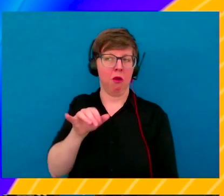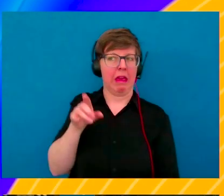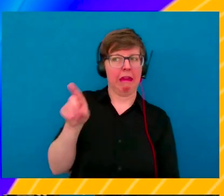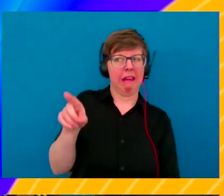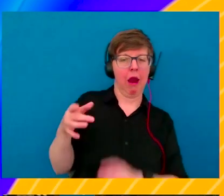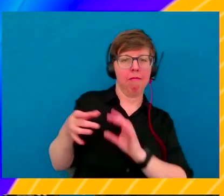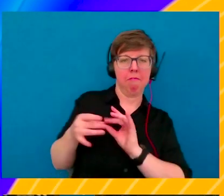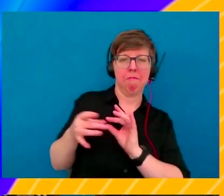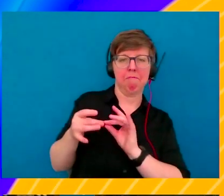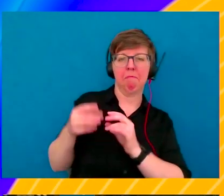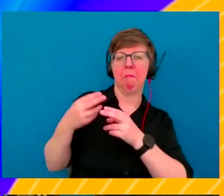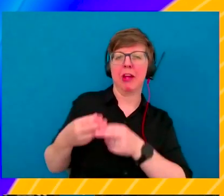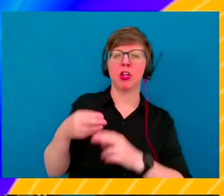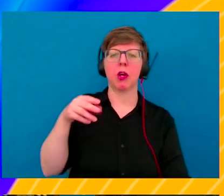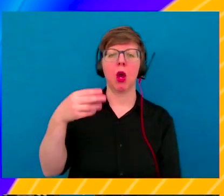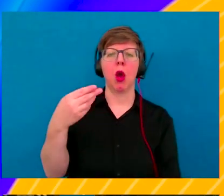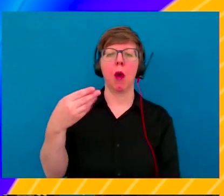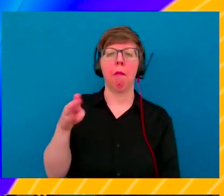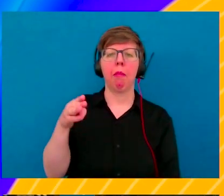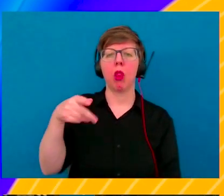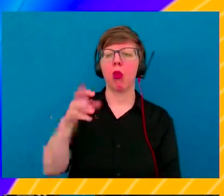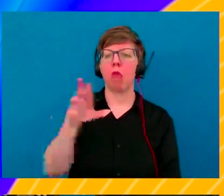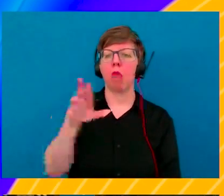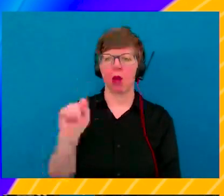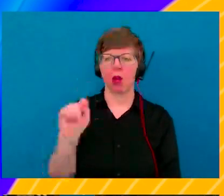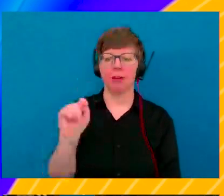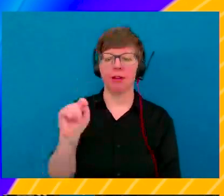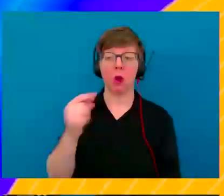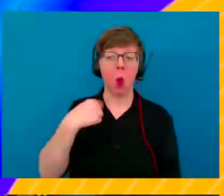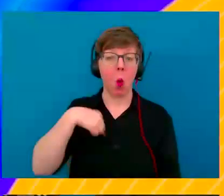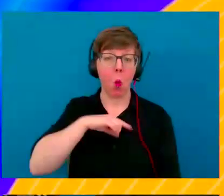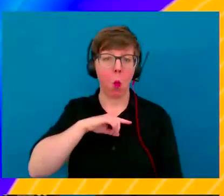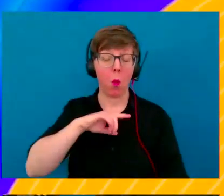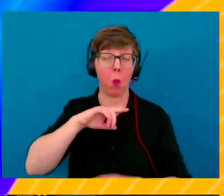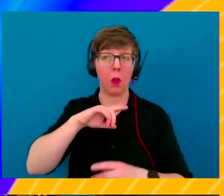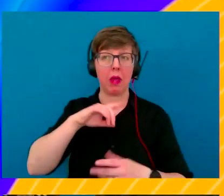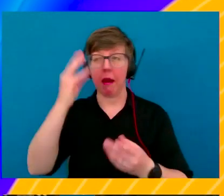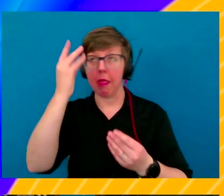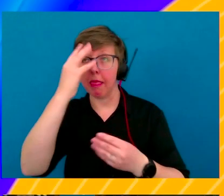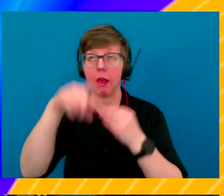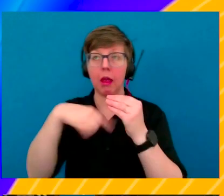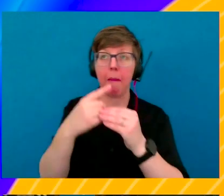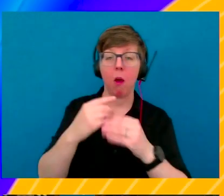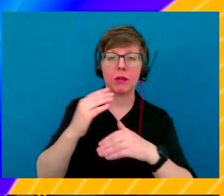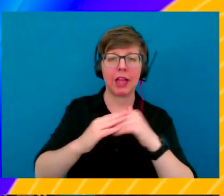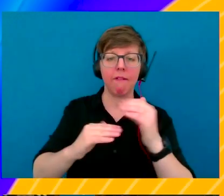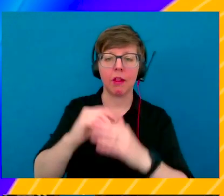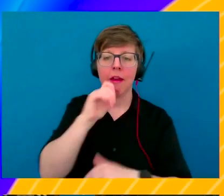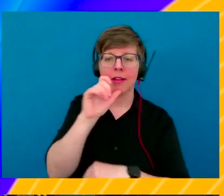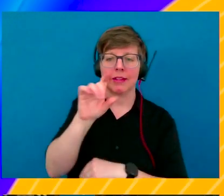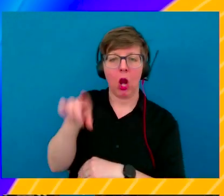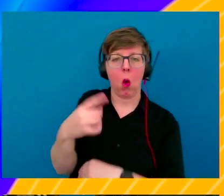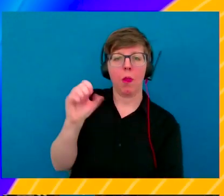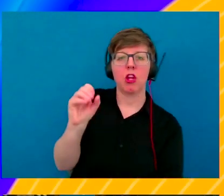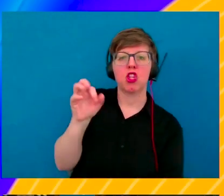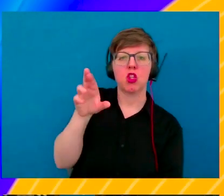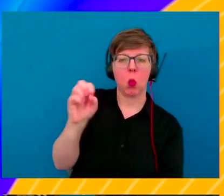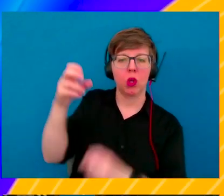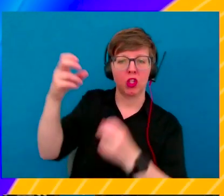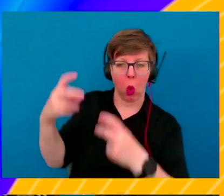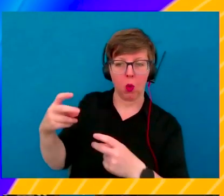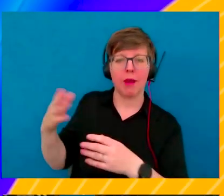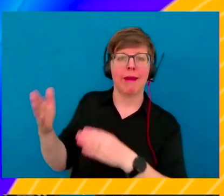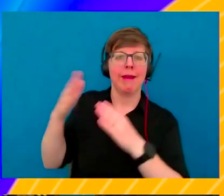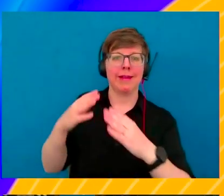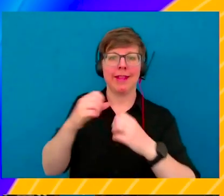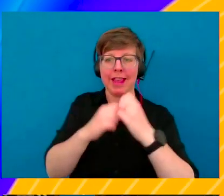scaffolding, when we think about scaffolding, it's not just source code, it's your infrastructure as code, it's your pipelines to deploy it, whatever